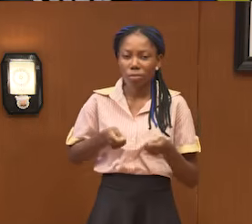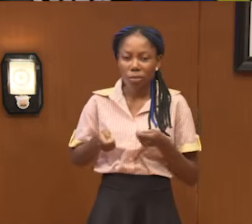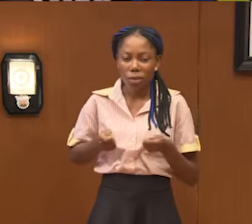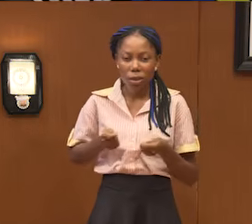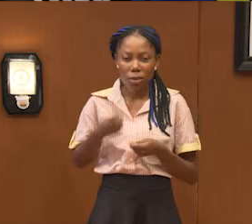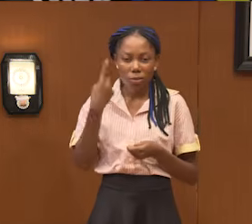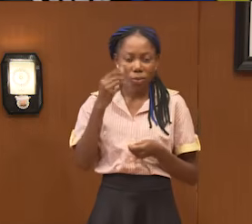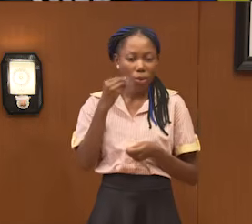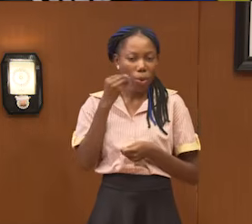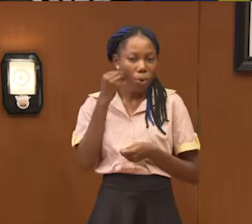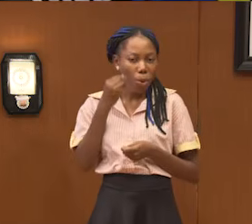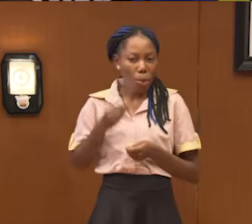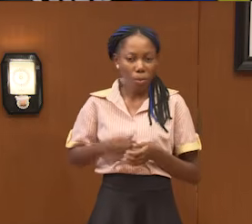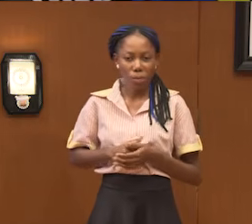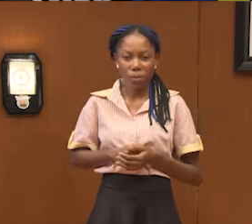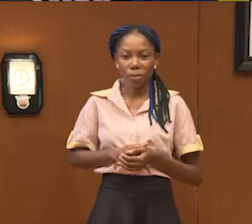the home front.